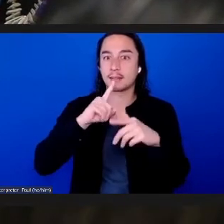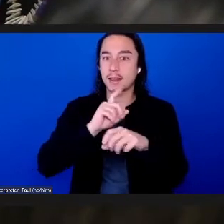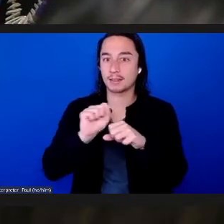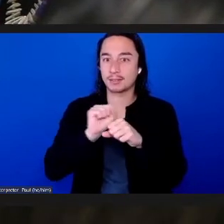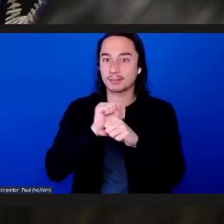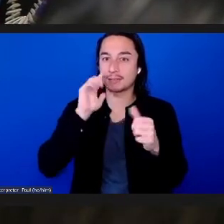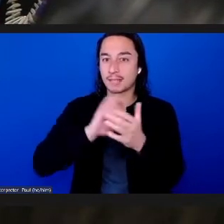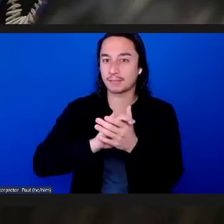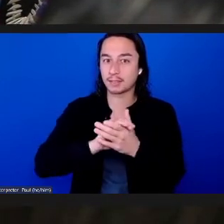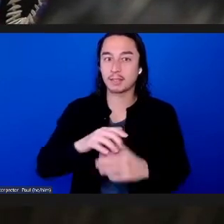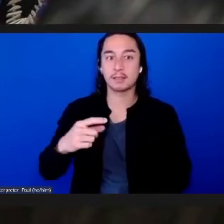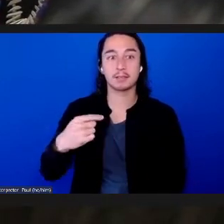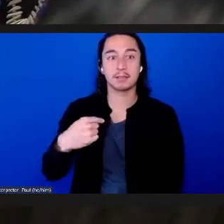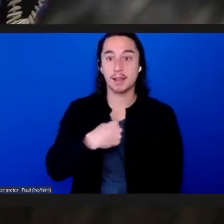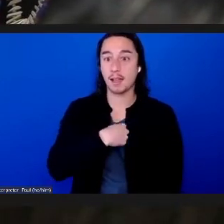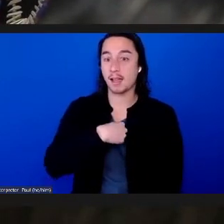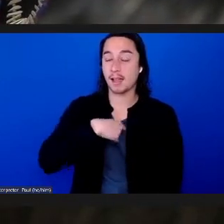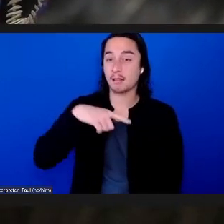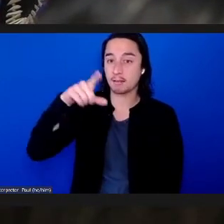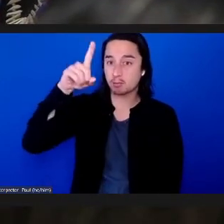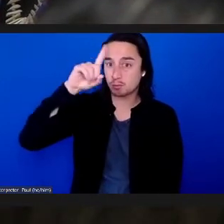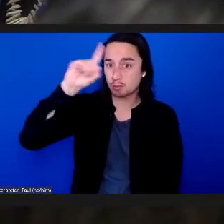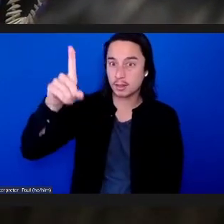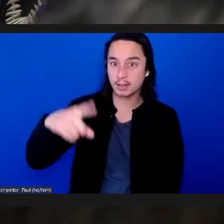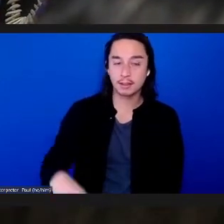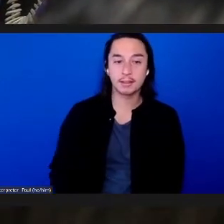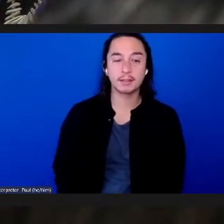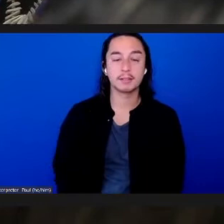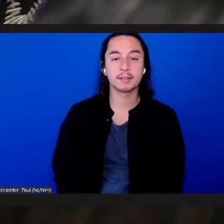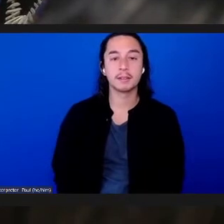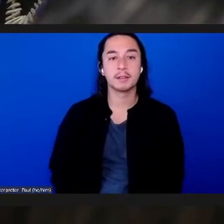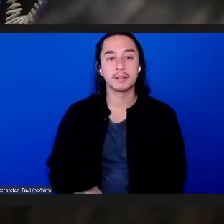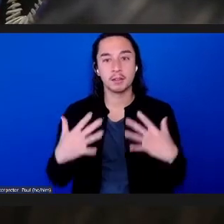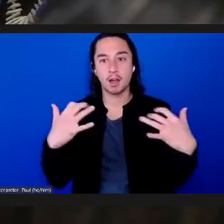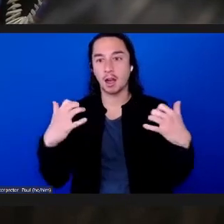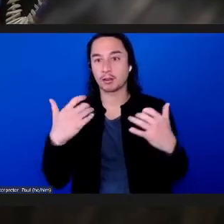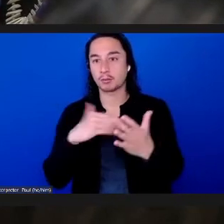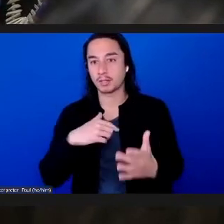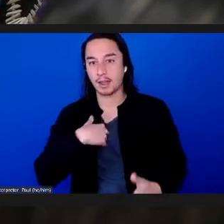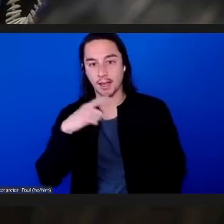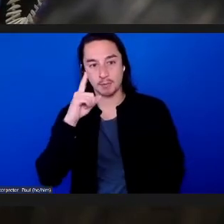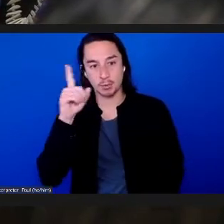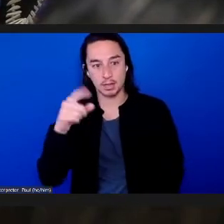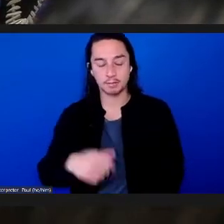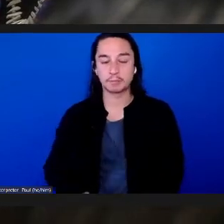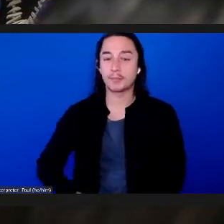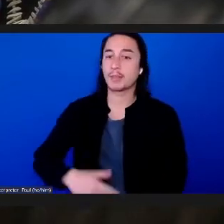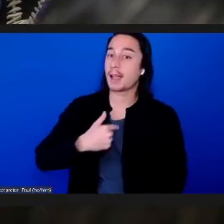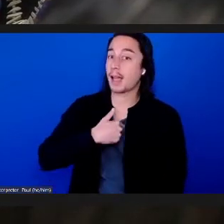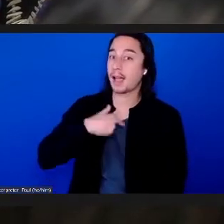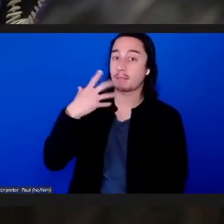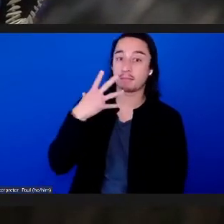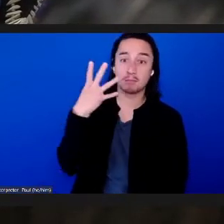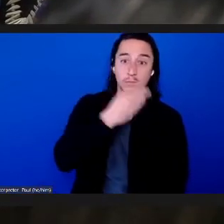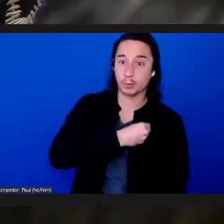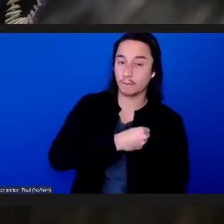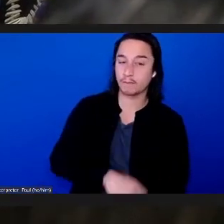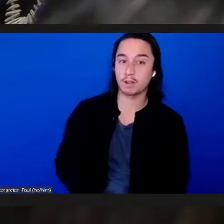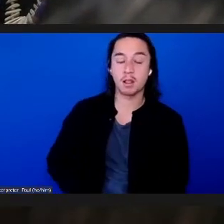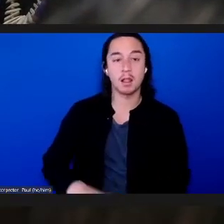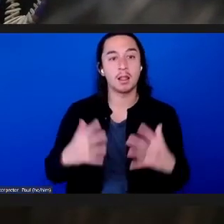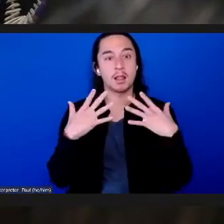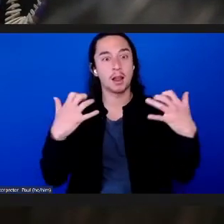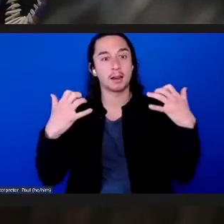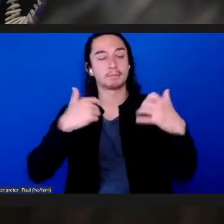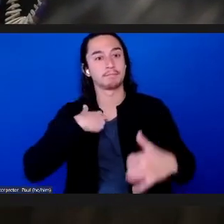I am brilliant. I am brilliant. I am beautiful. I am